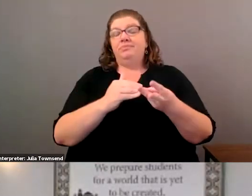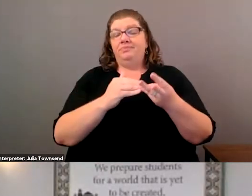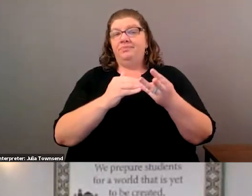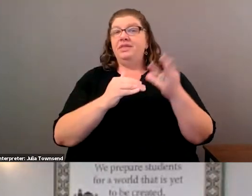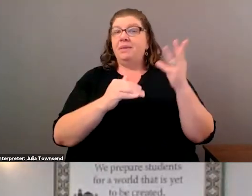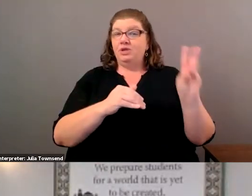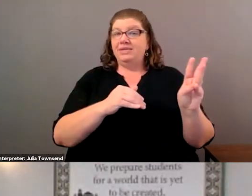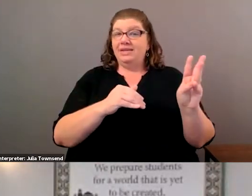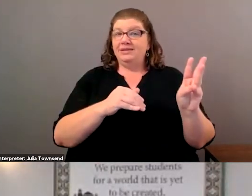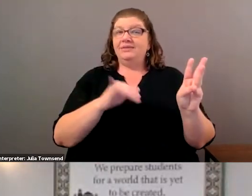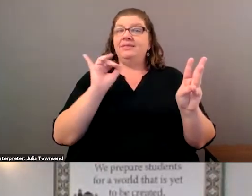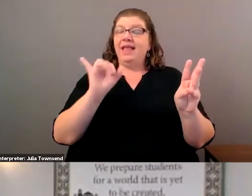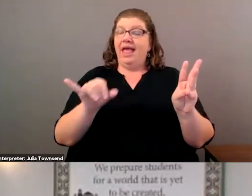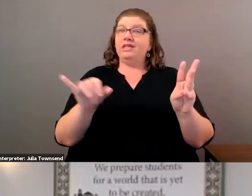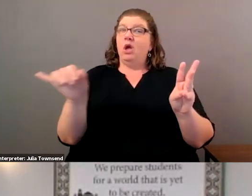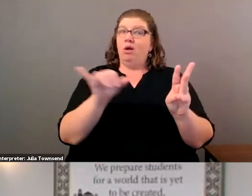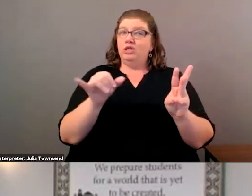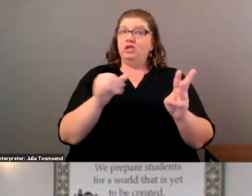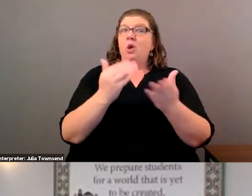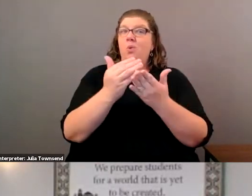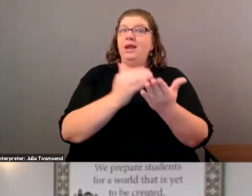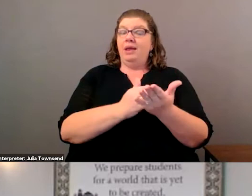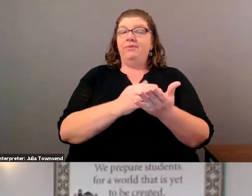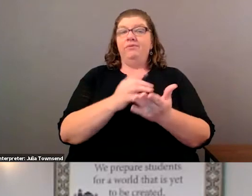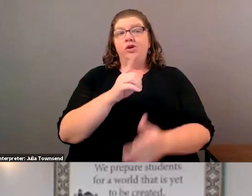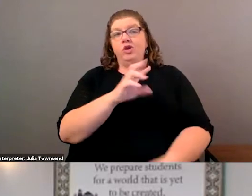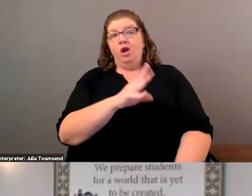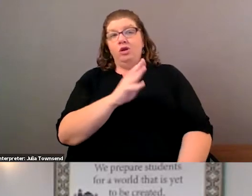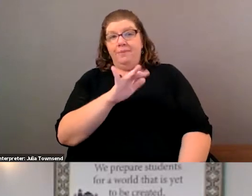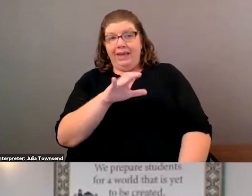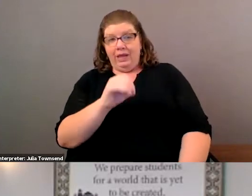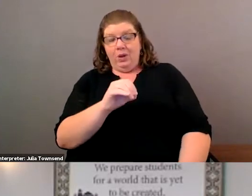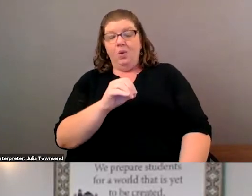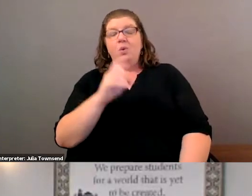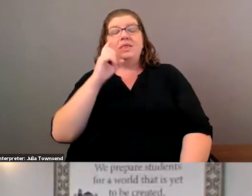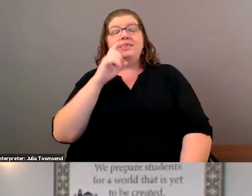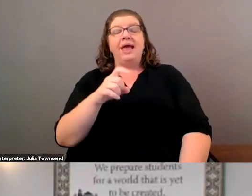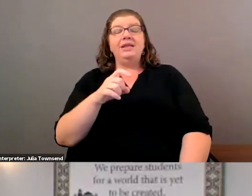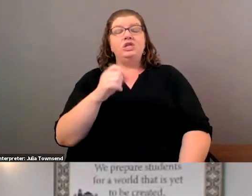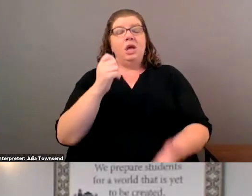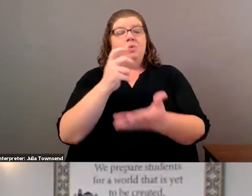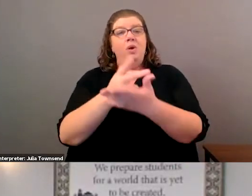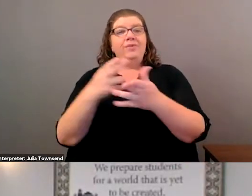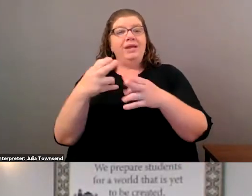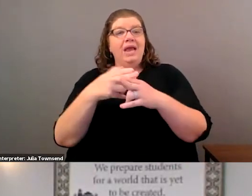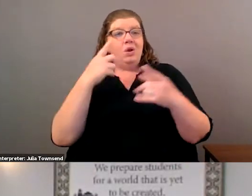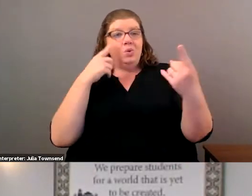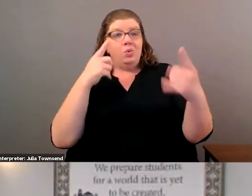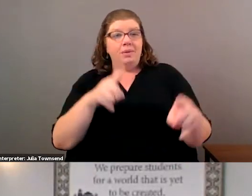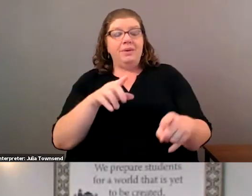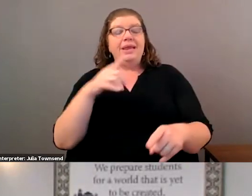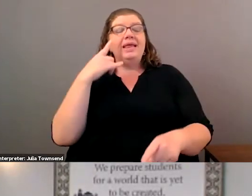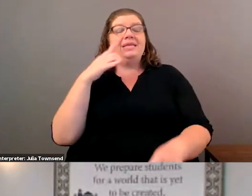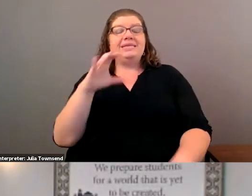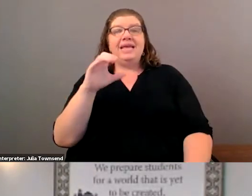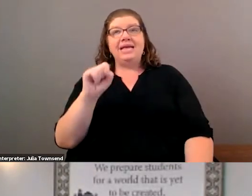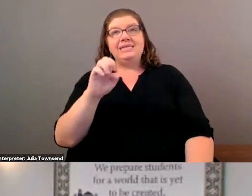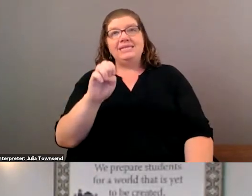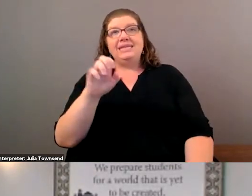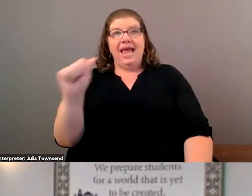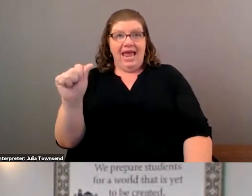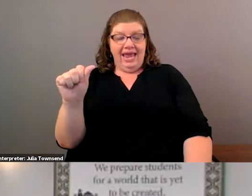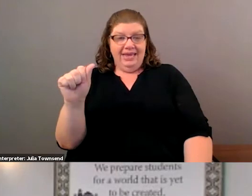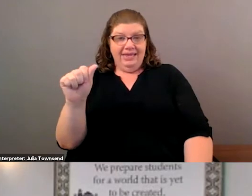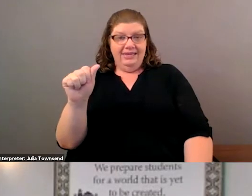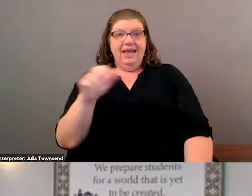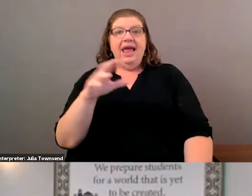is also an item for Dr. Becchio, which is the approval of the tentative agreement with California School Employees Association